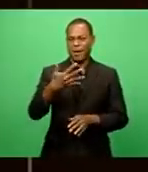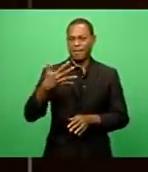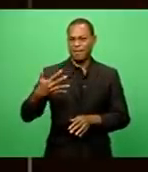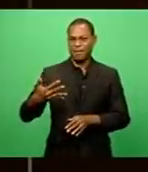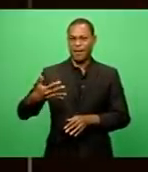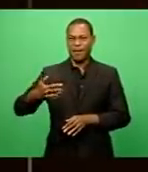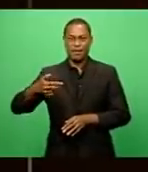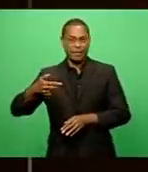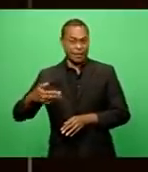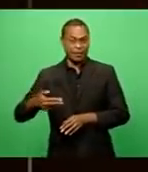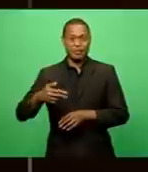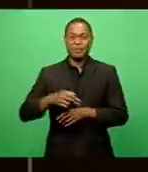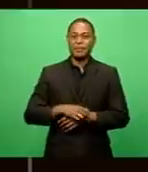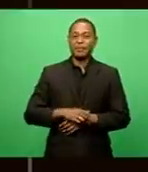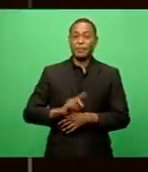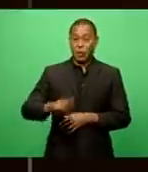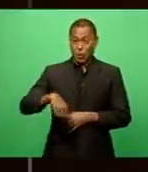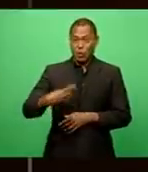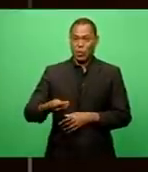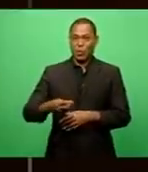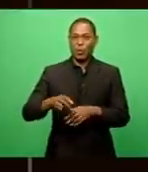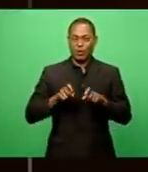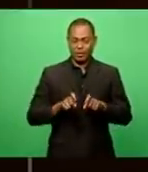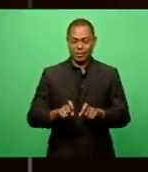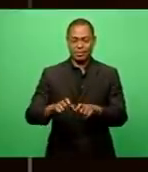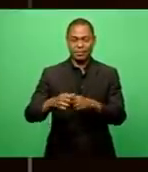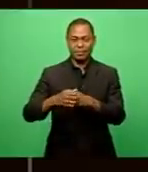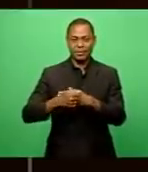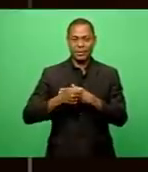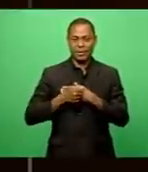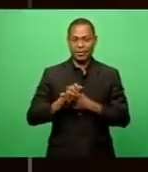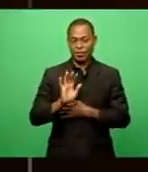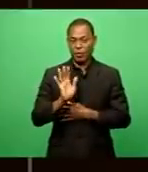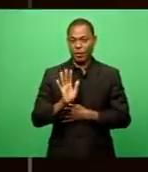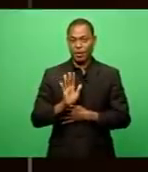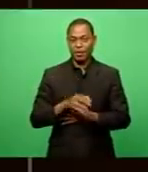558 kilohertz. Until tomorrow, keep safe and modemanda.